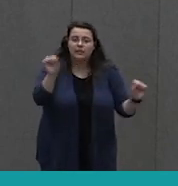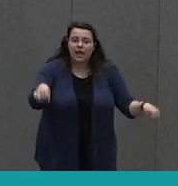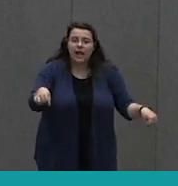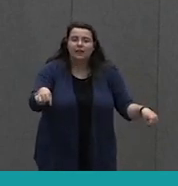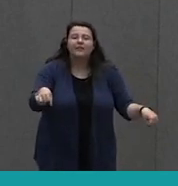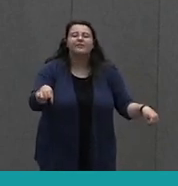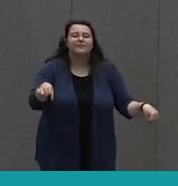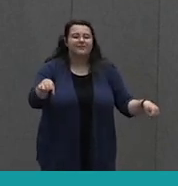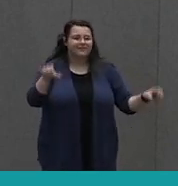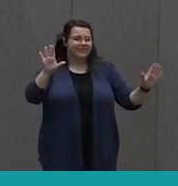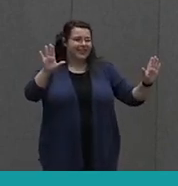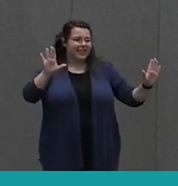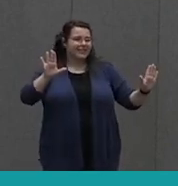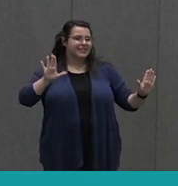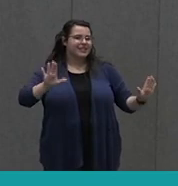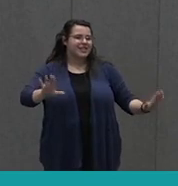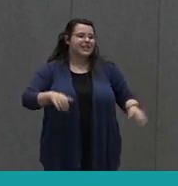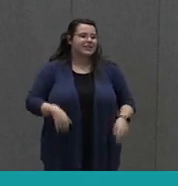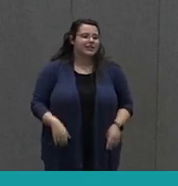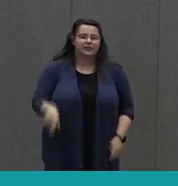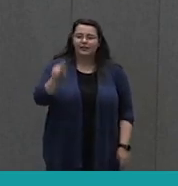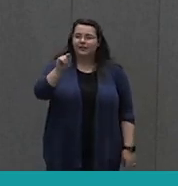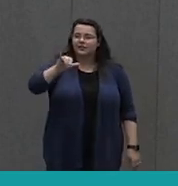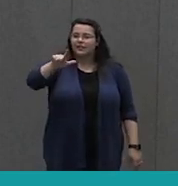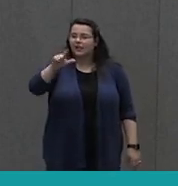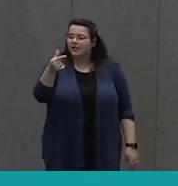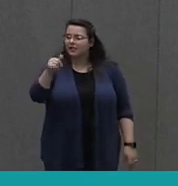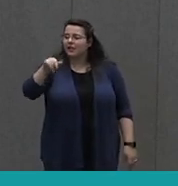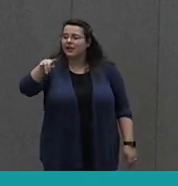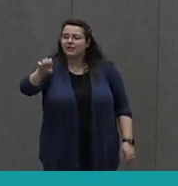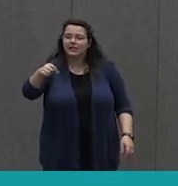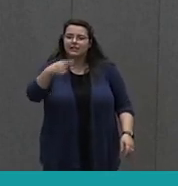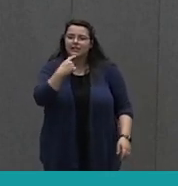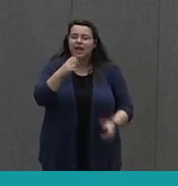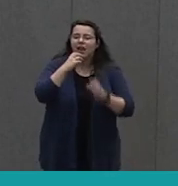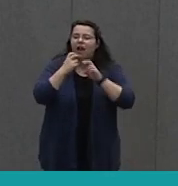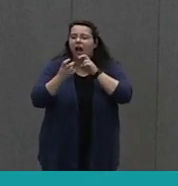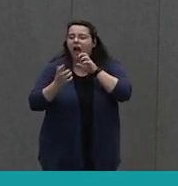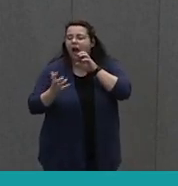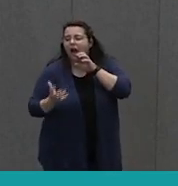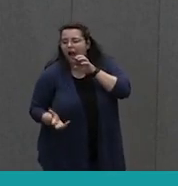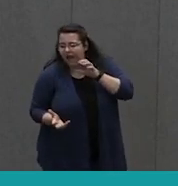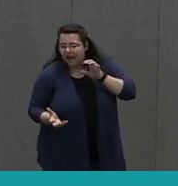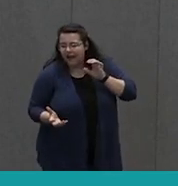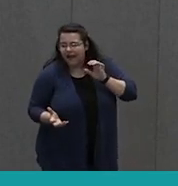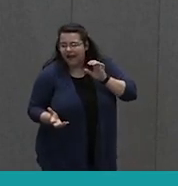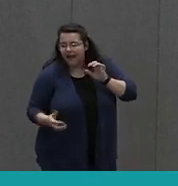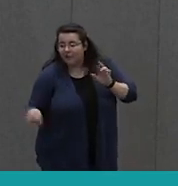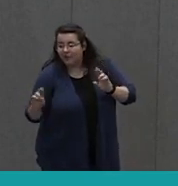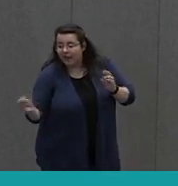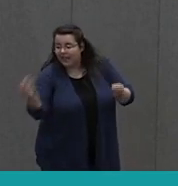I am totally doolop. Know what I do at night while you are asleep?